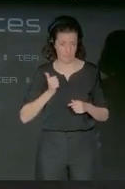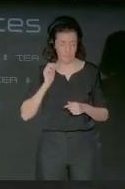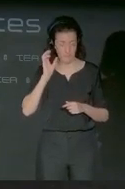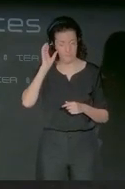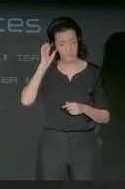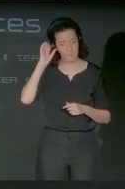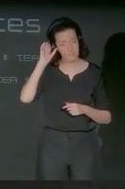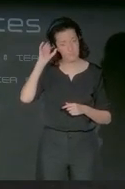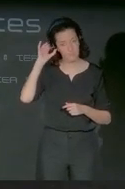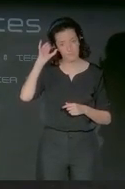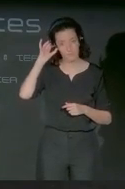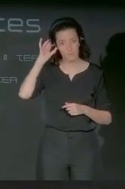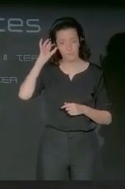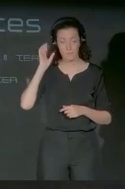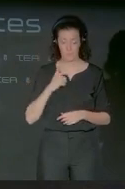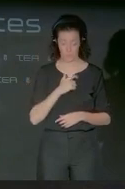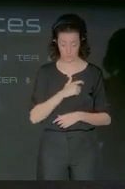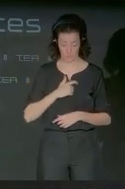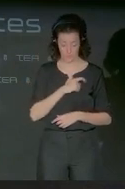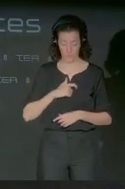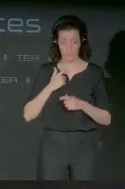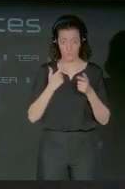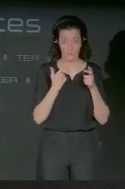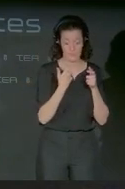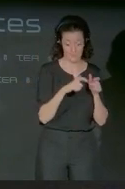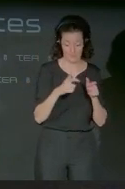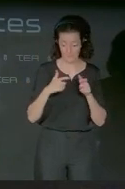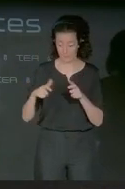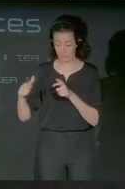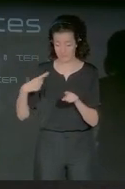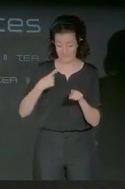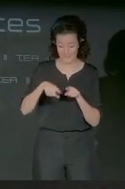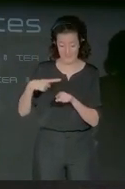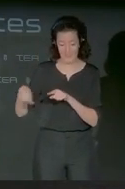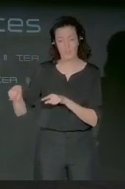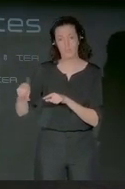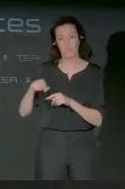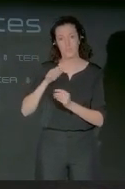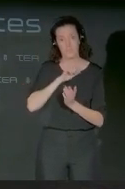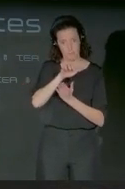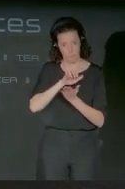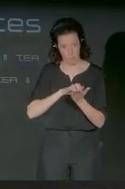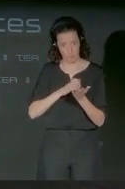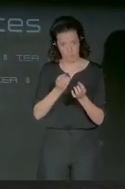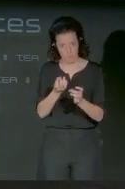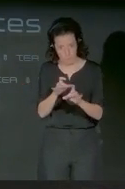important to raise awareness of the issues.